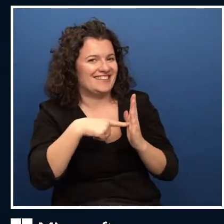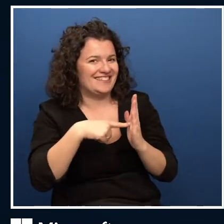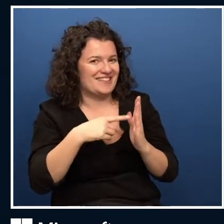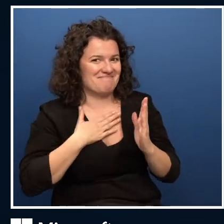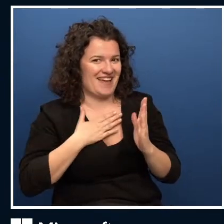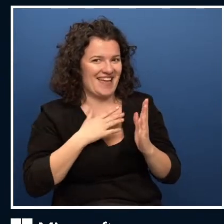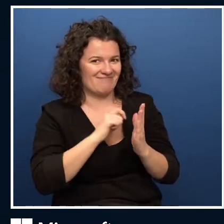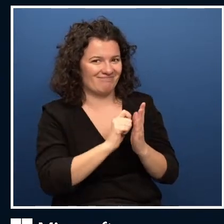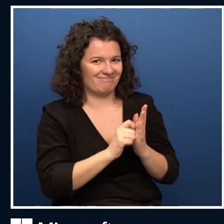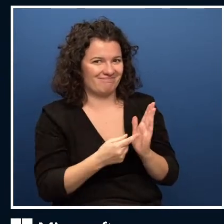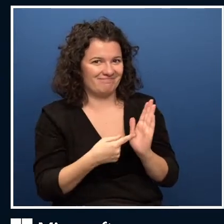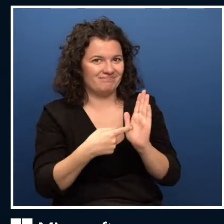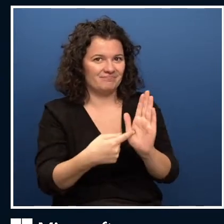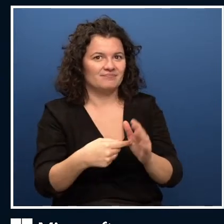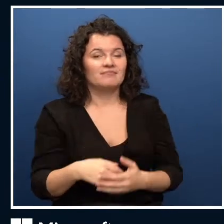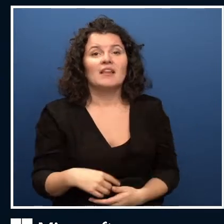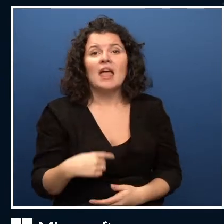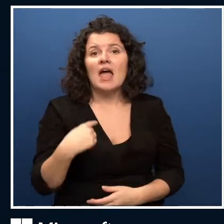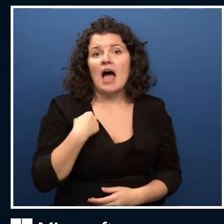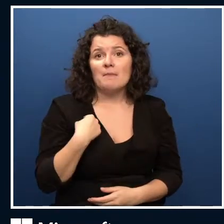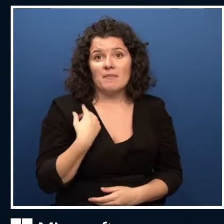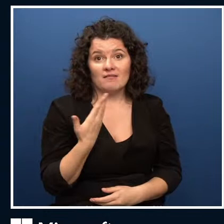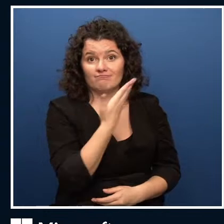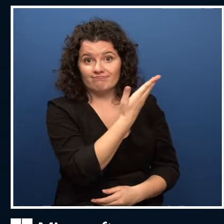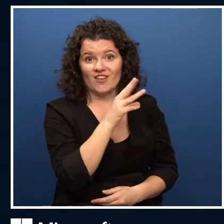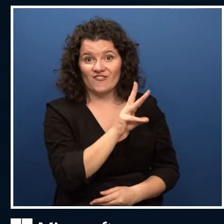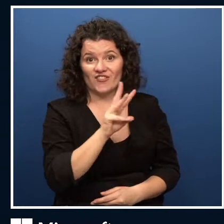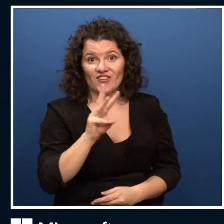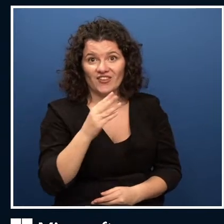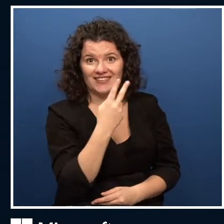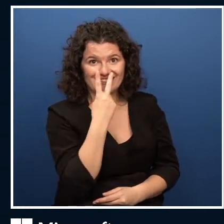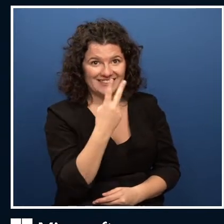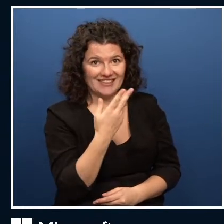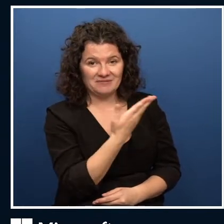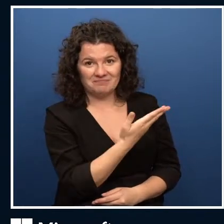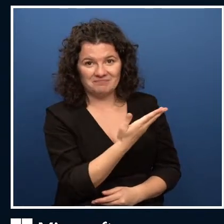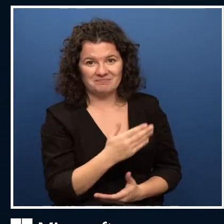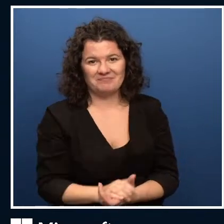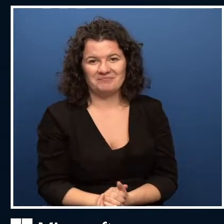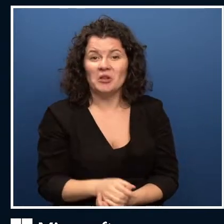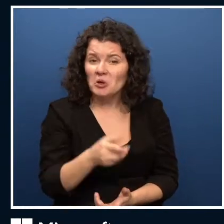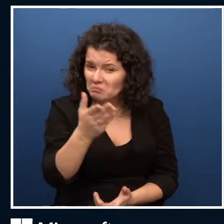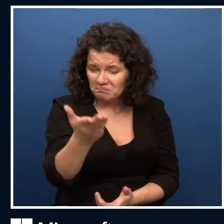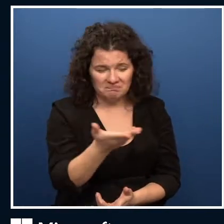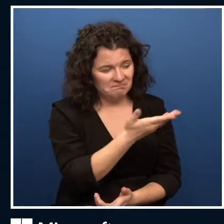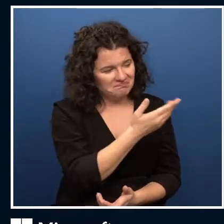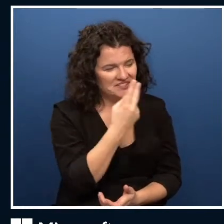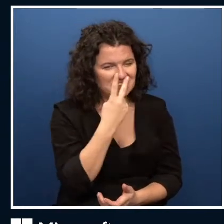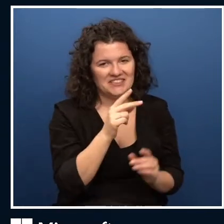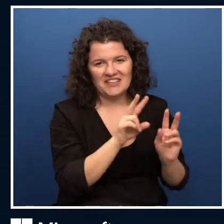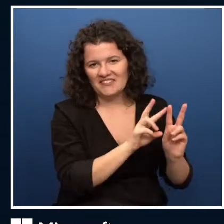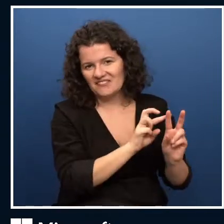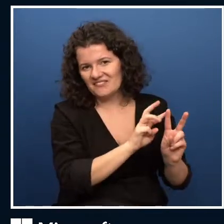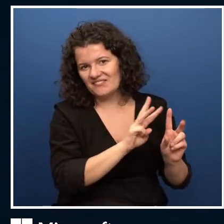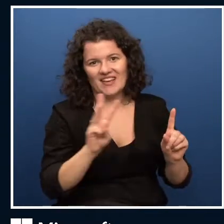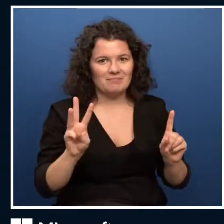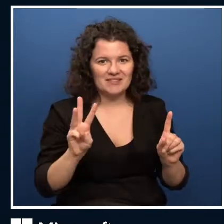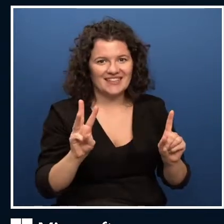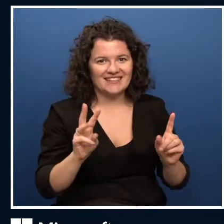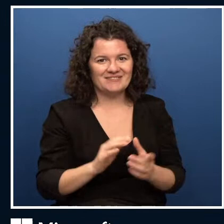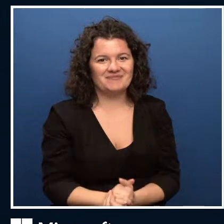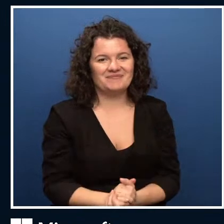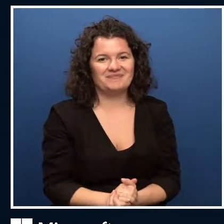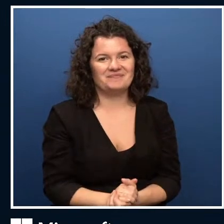are my coordinates at rishit.tech. So feel free to go on this website and know more about me.